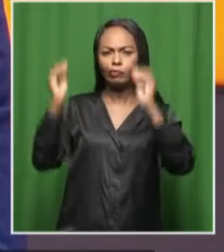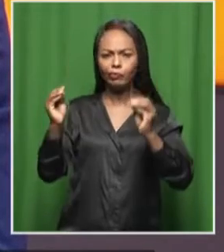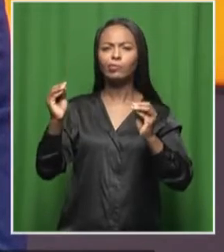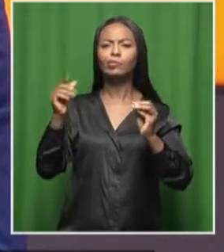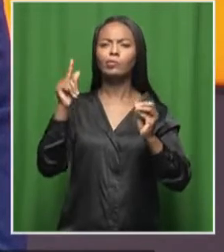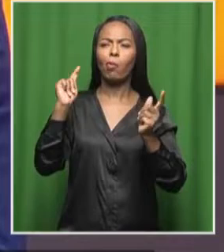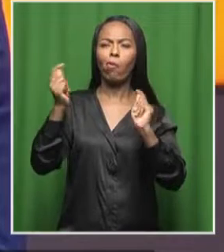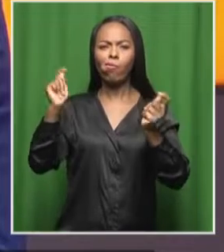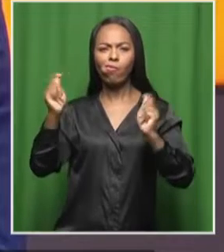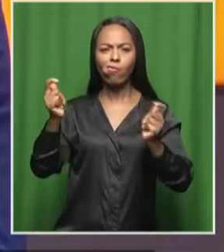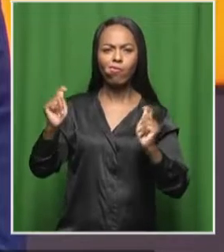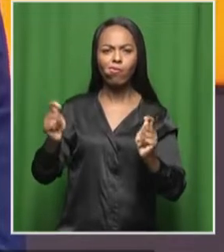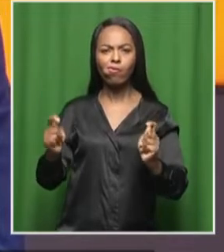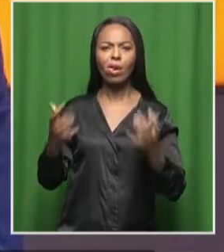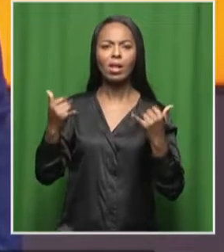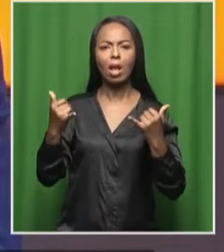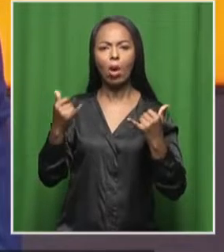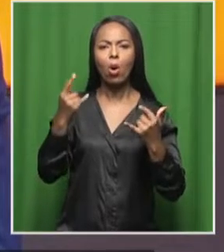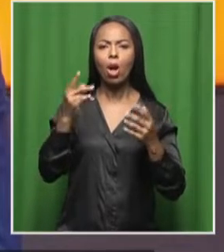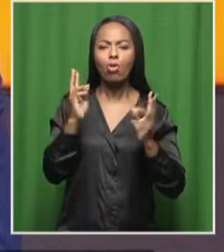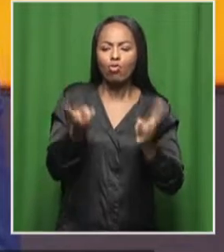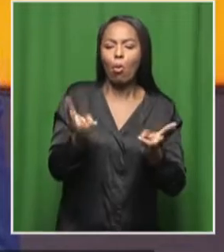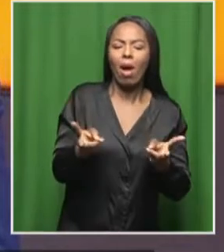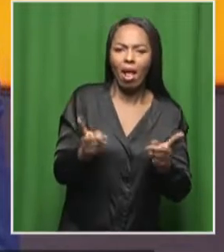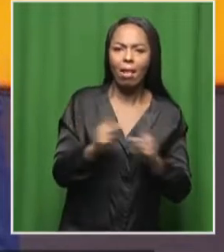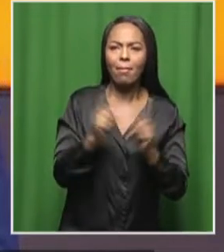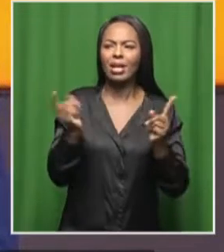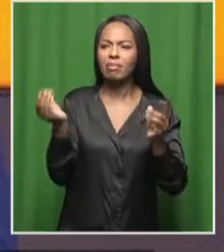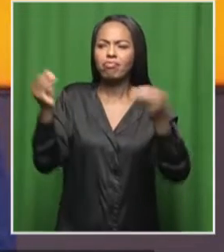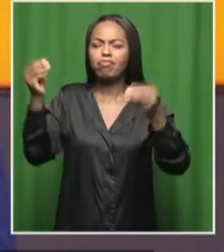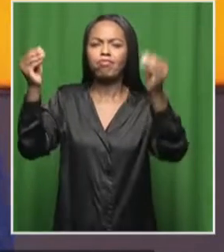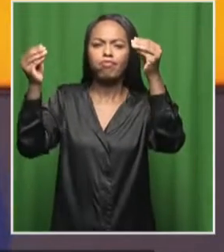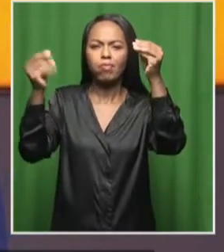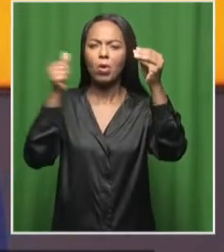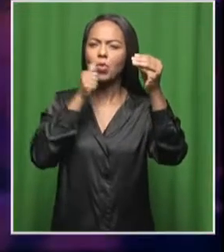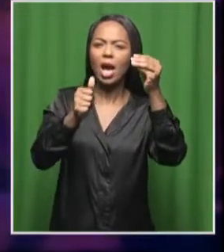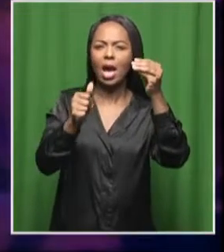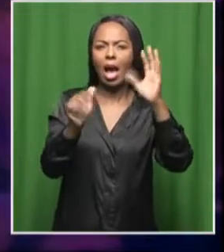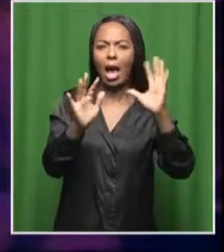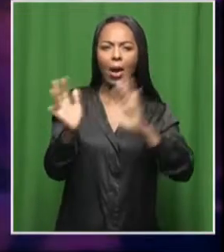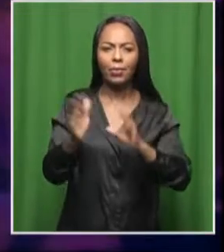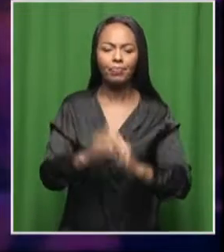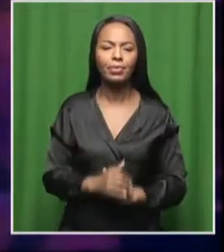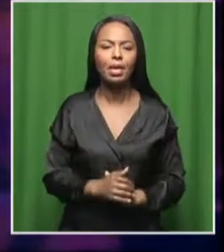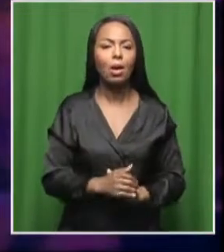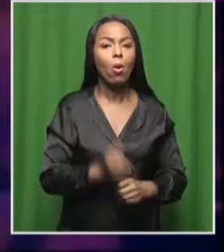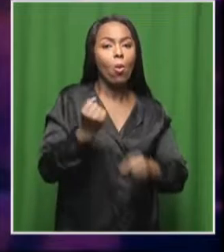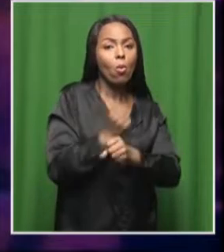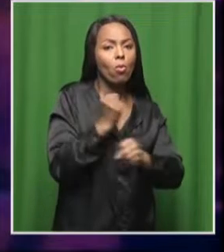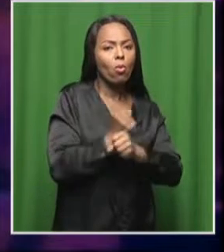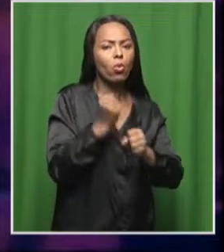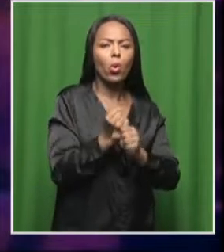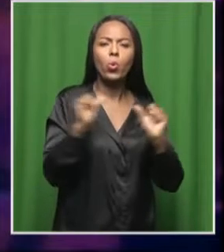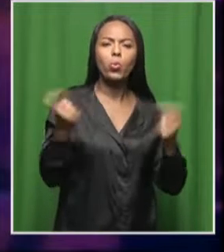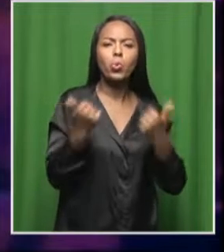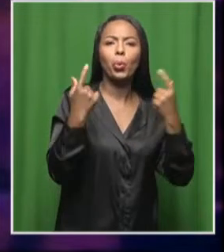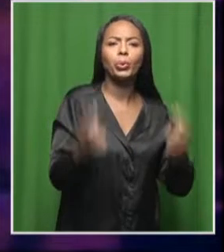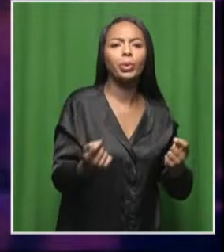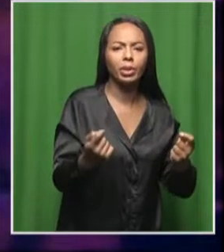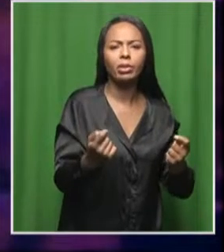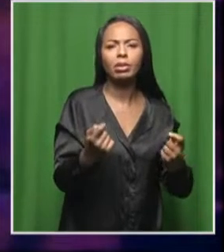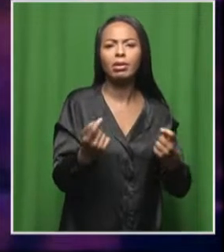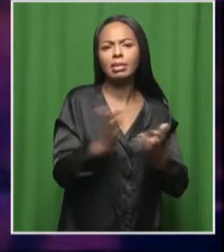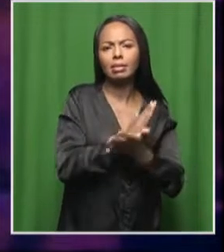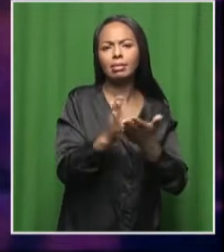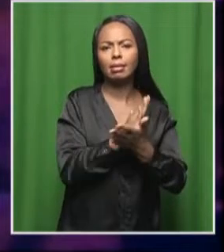revamping the original version to give it a more fresher appeal? Look, the work is really well done. It's well created. It's been done by